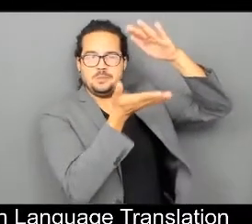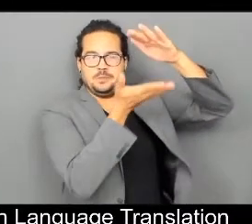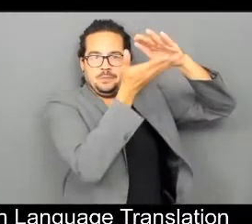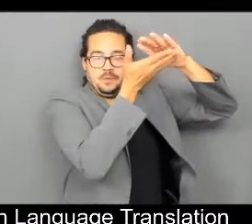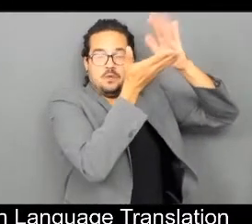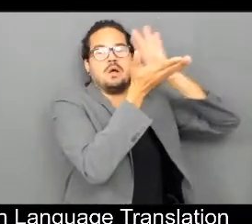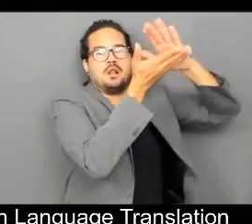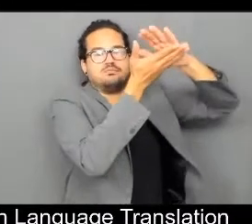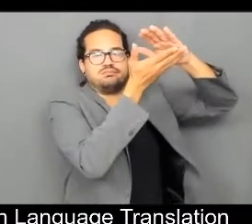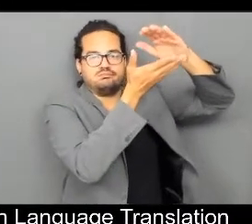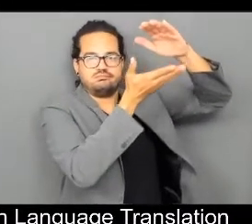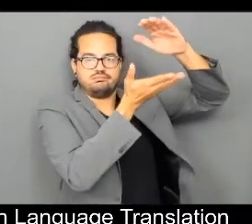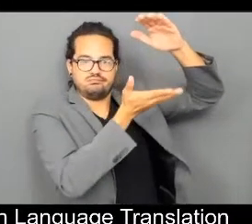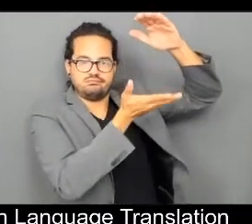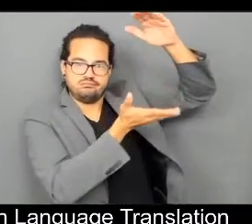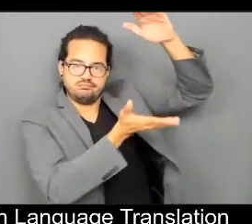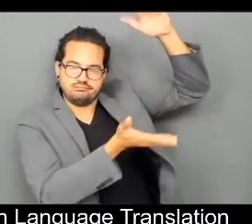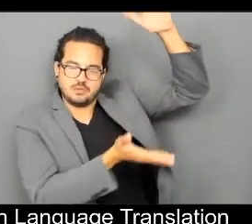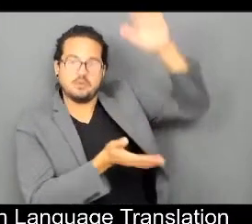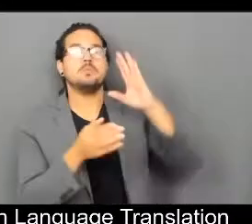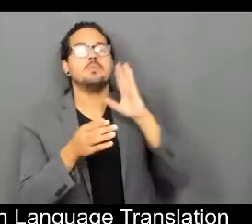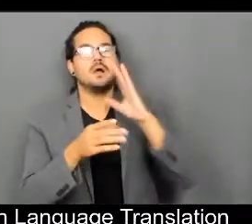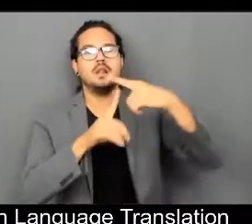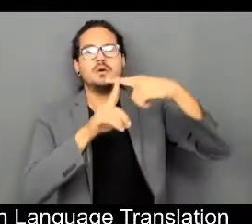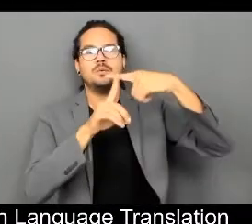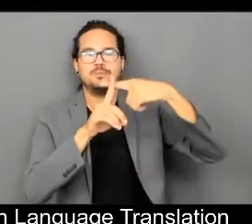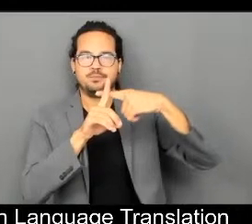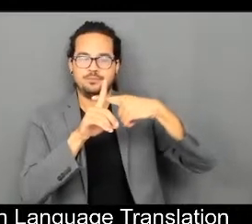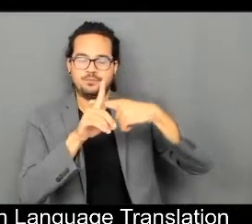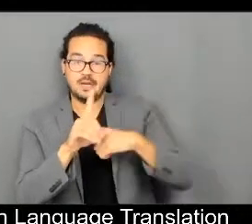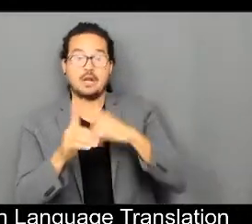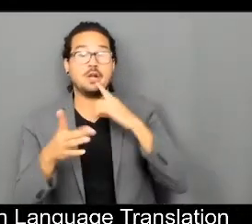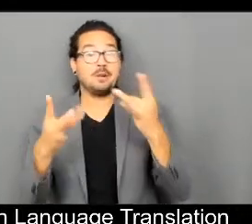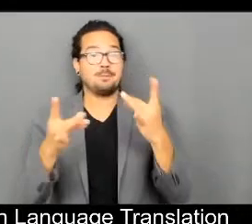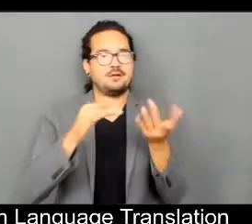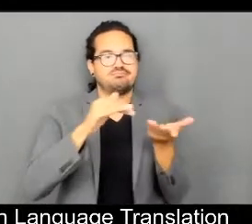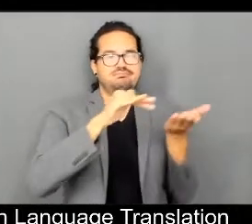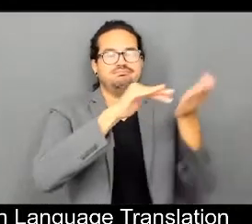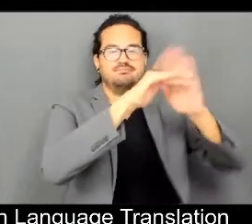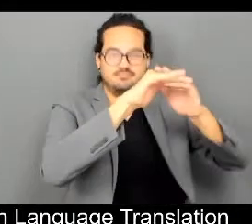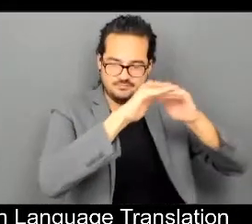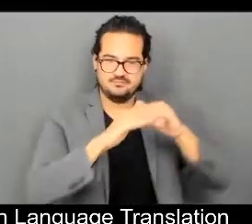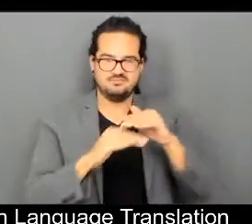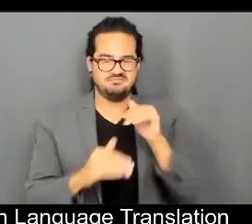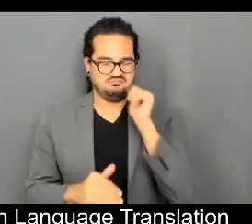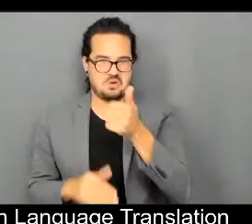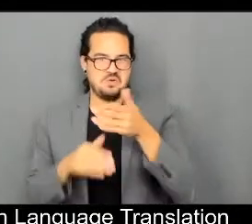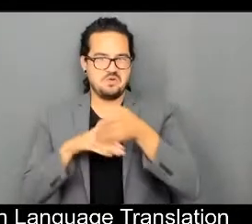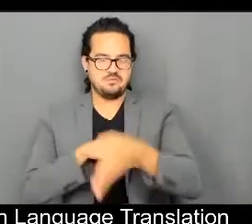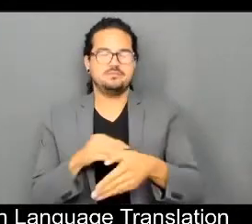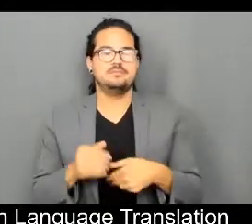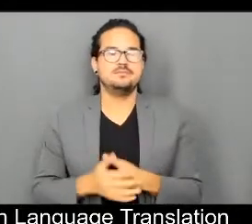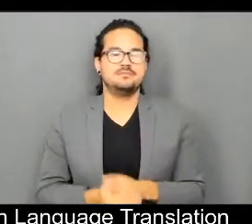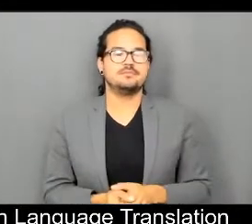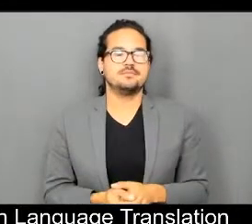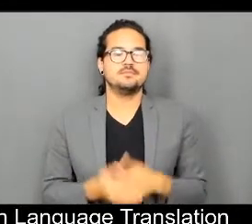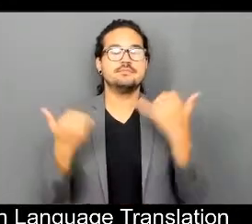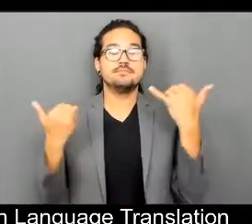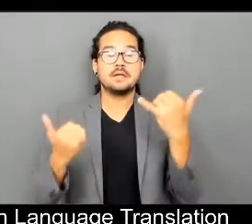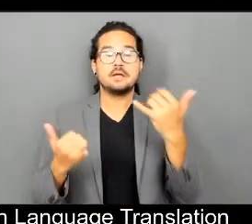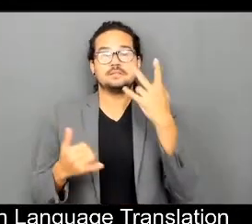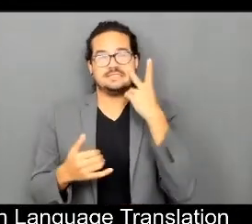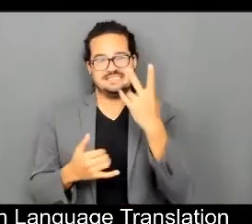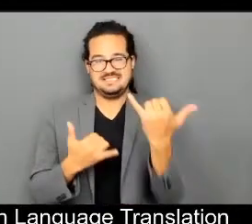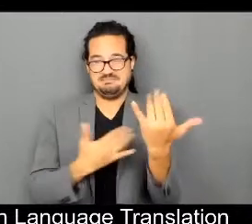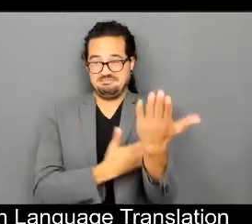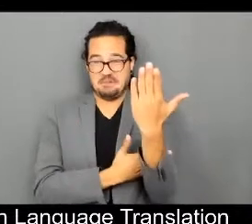up. So that's what you're seeing there this morning. If folks are out and about, you will see a little bit of inversion, marine layer, the light went in